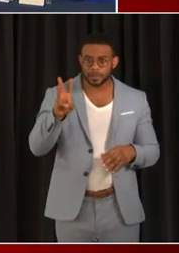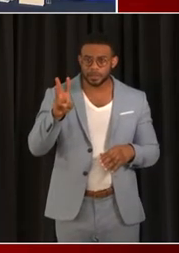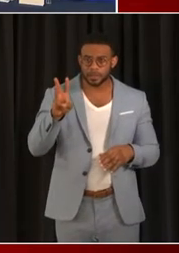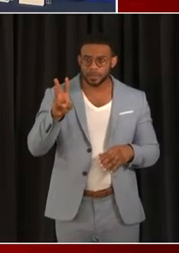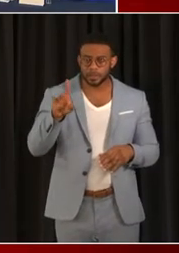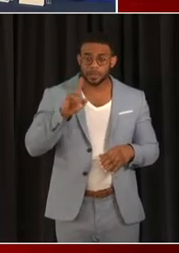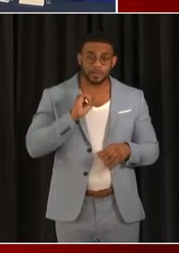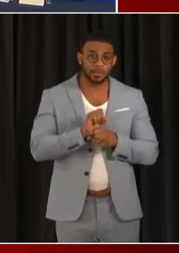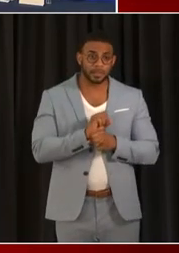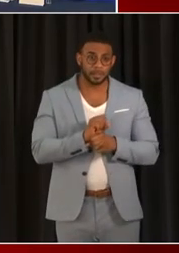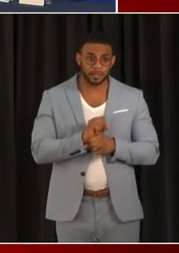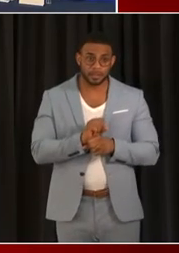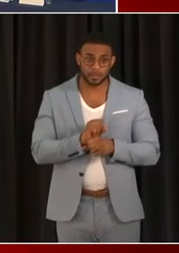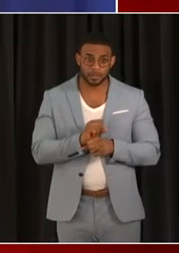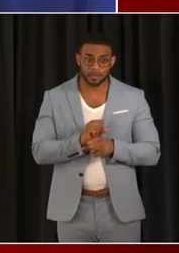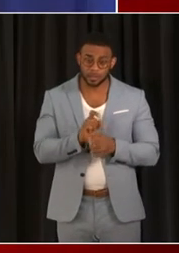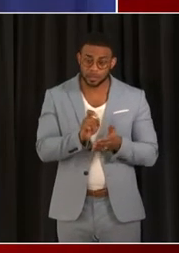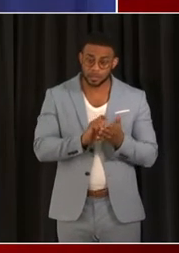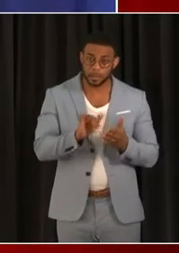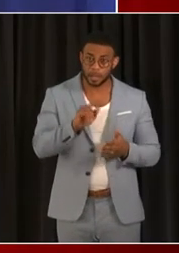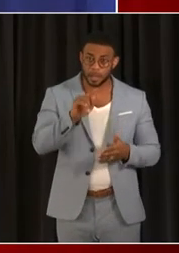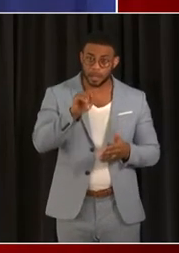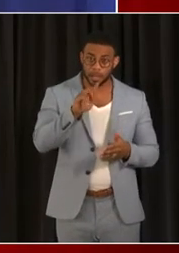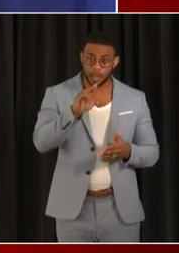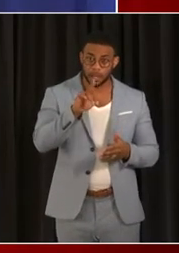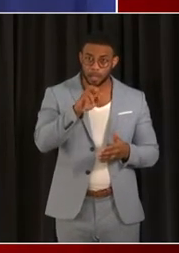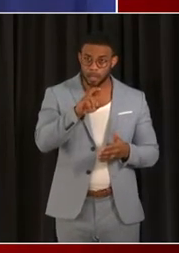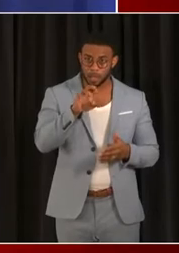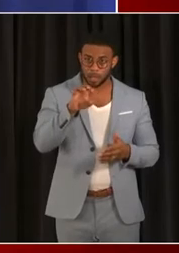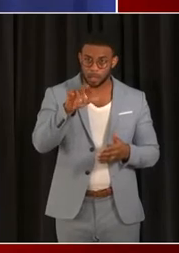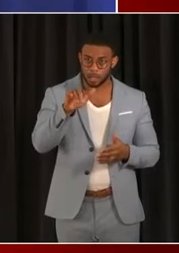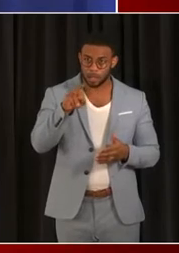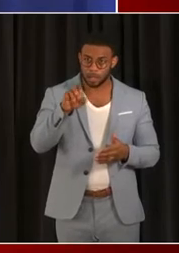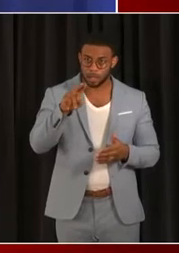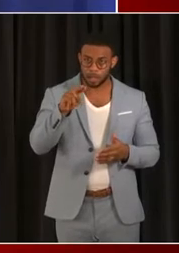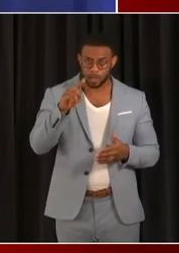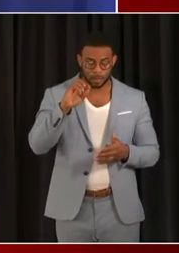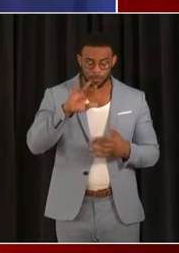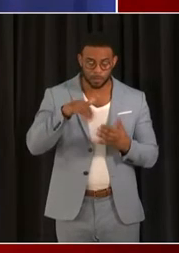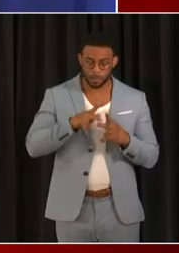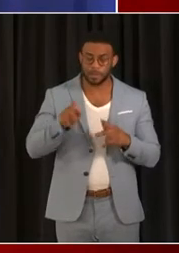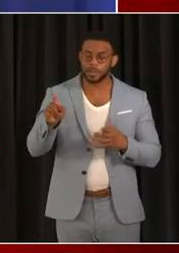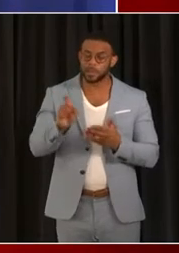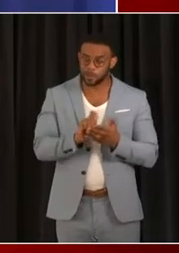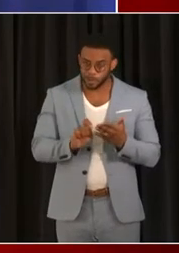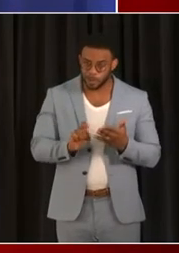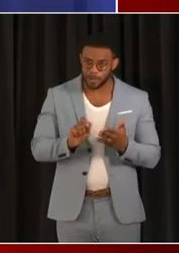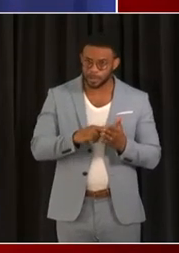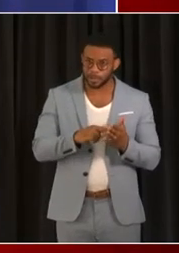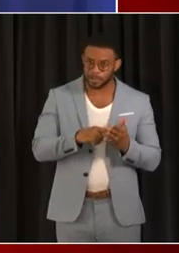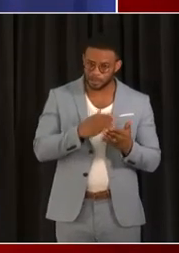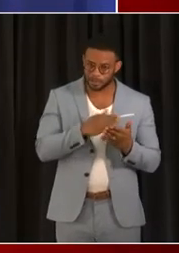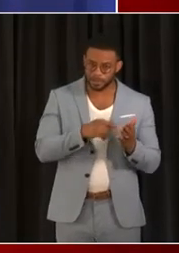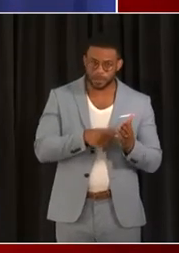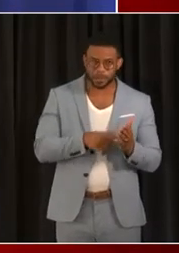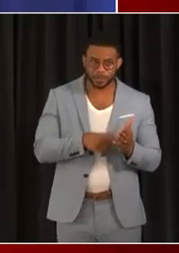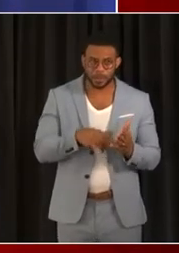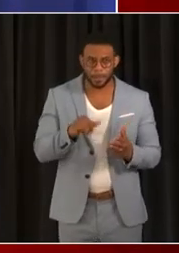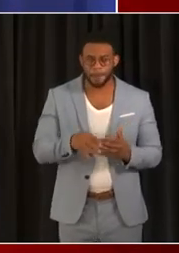1996. And it was actually penned by Tucker Carlson, of all folks. He writes in this